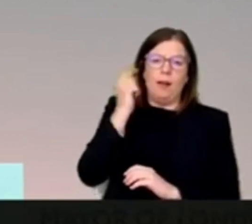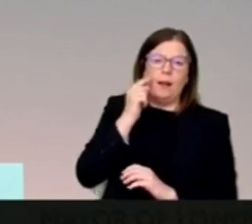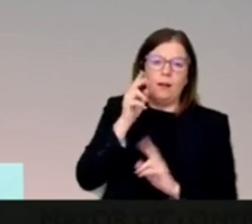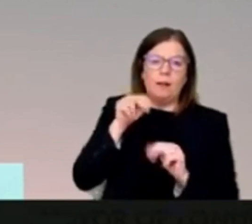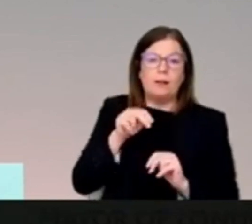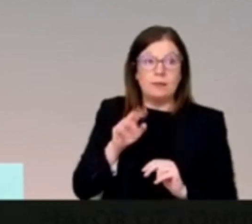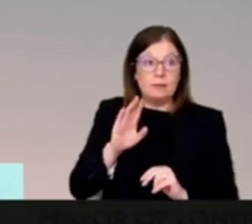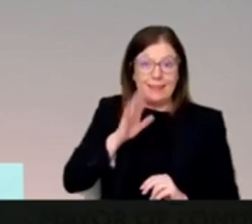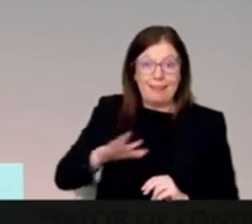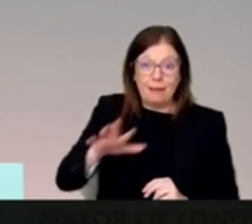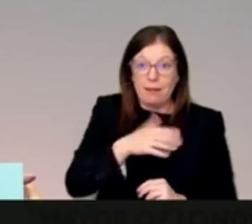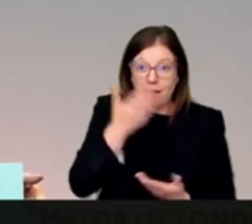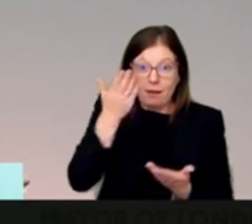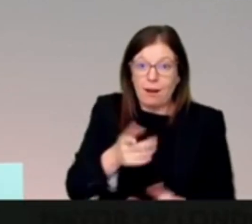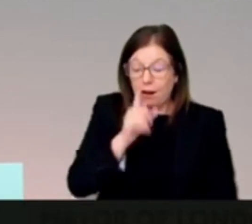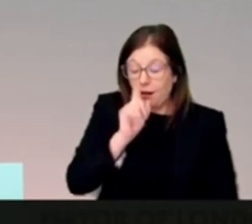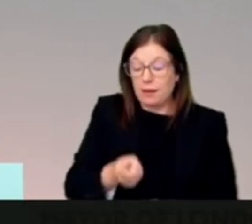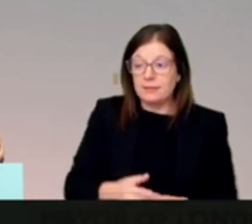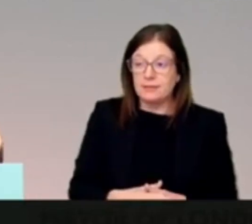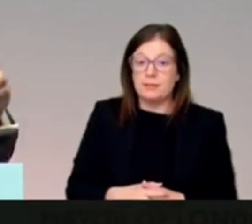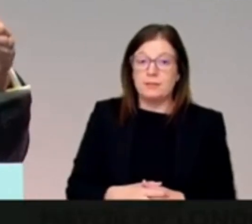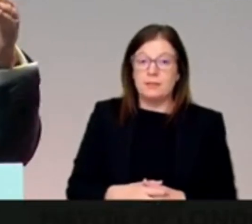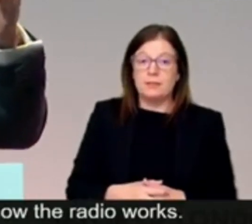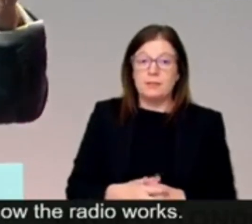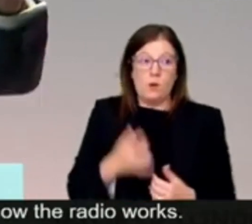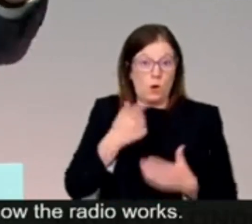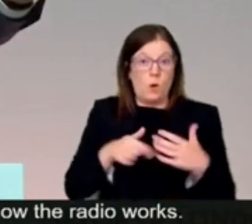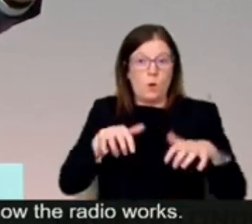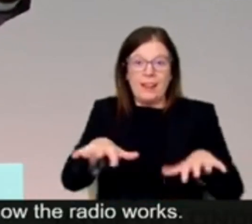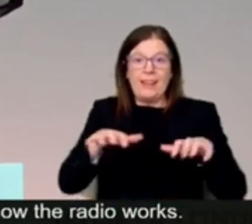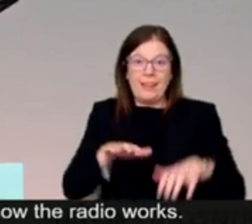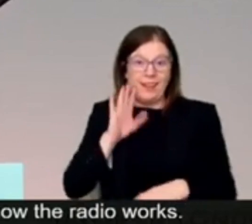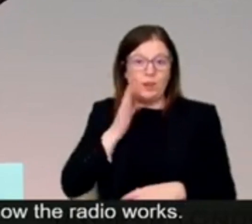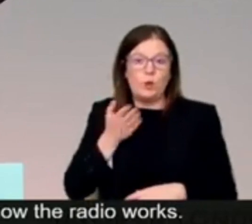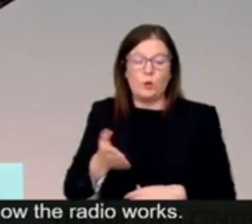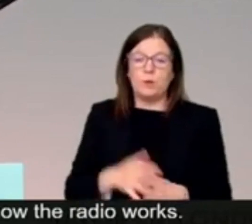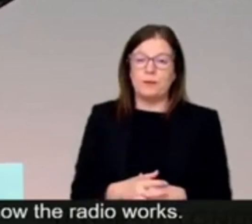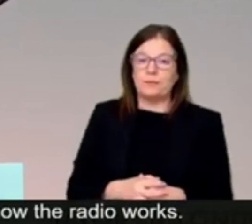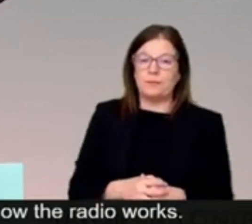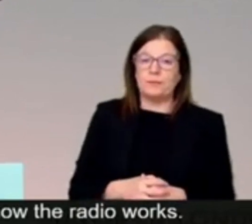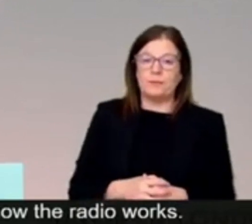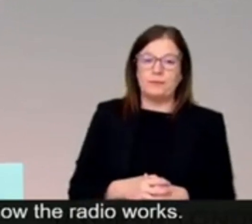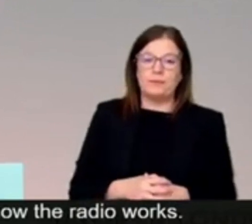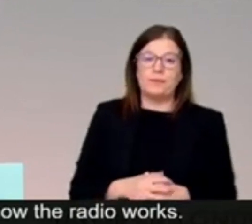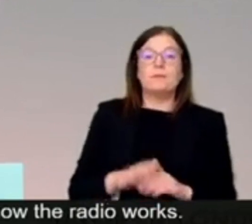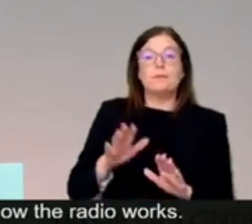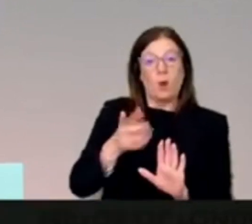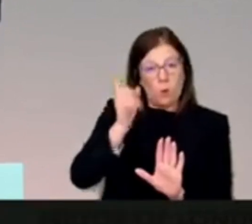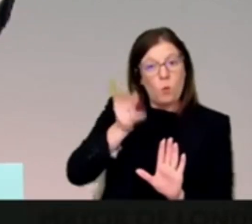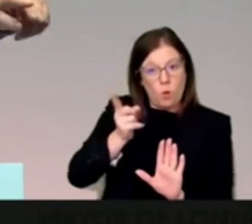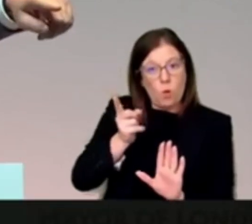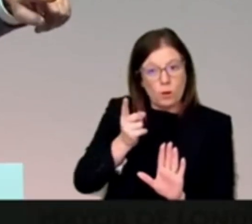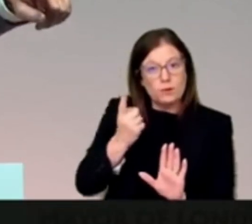you. Nobody can hear you except the people in this room. That's a final warning.